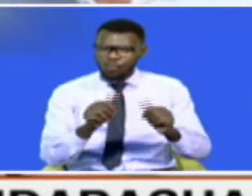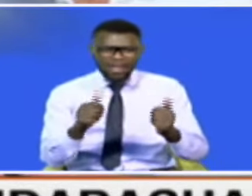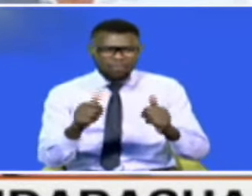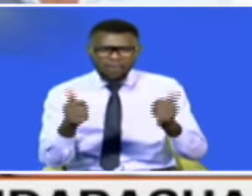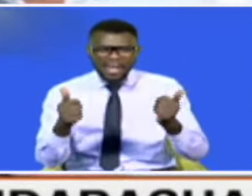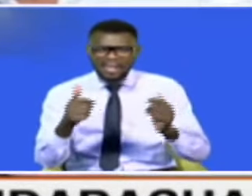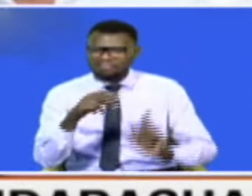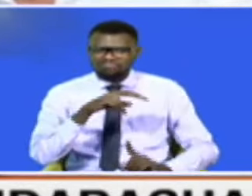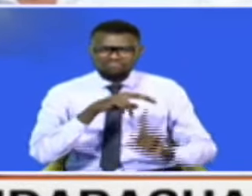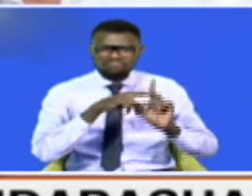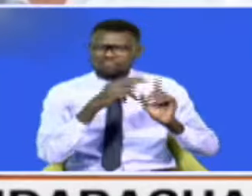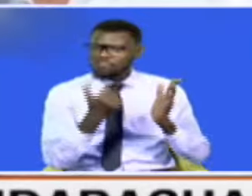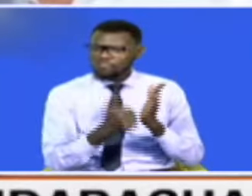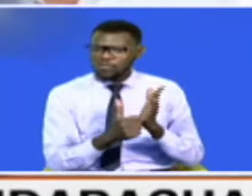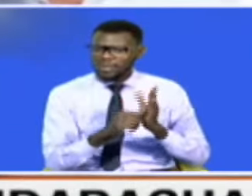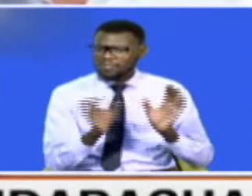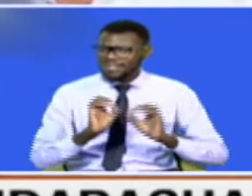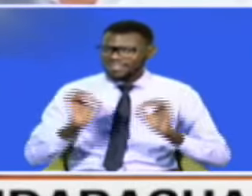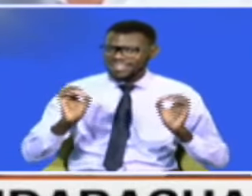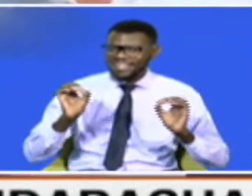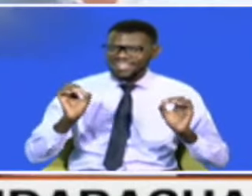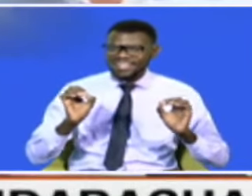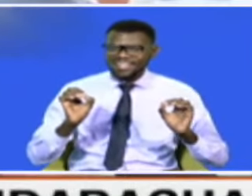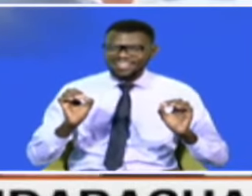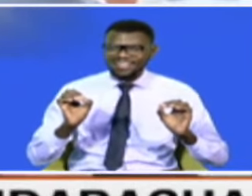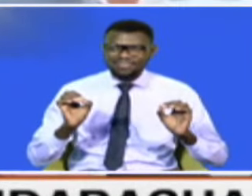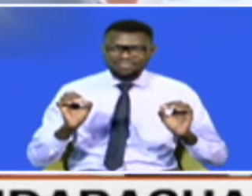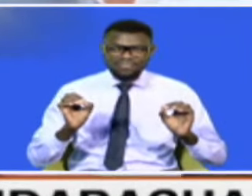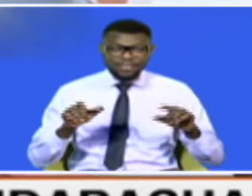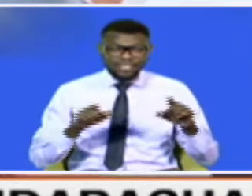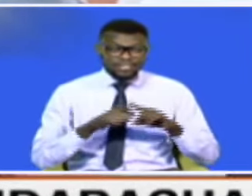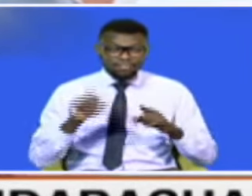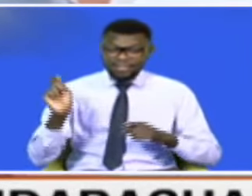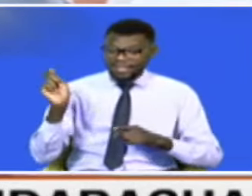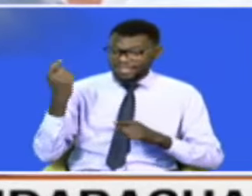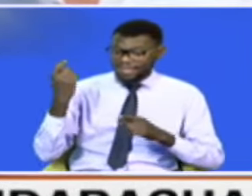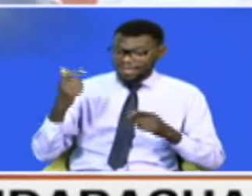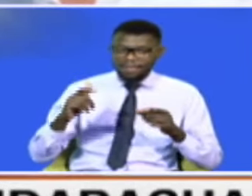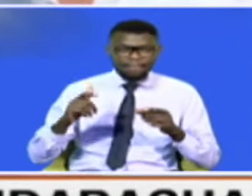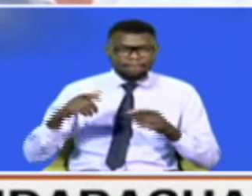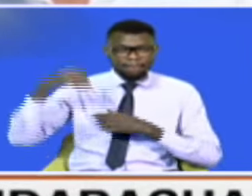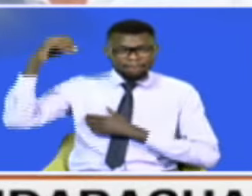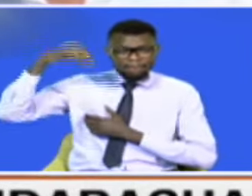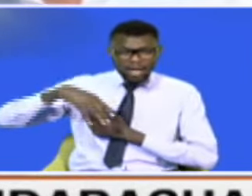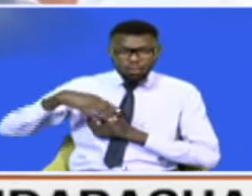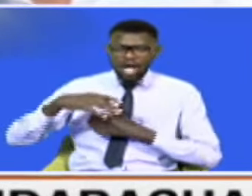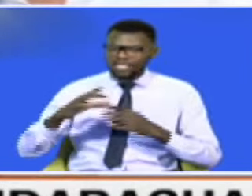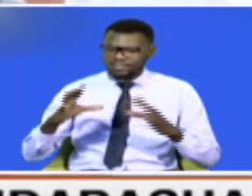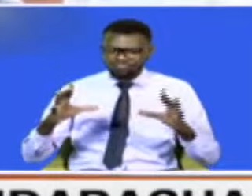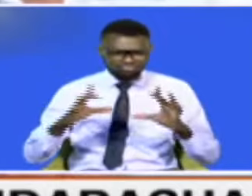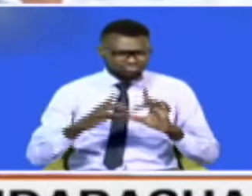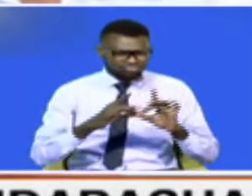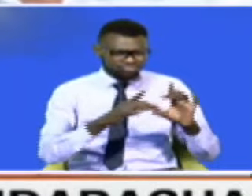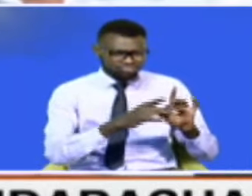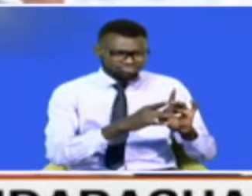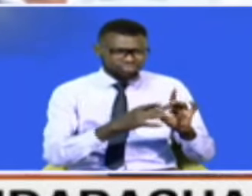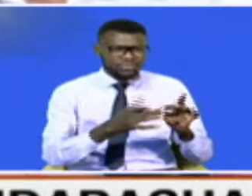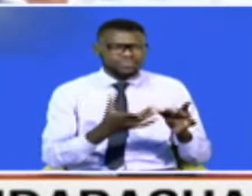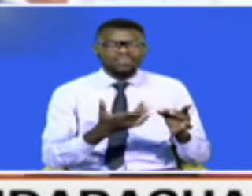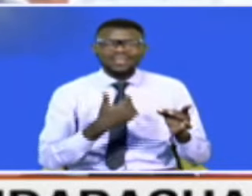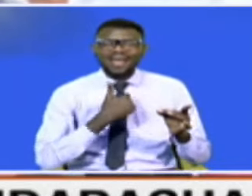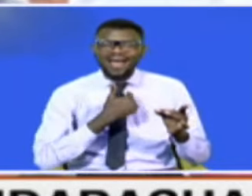reported incidences. All the Kenya Power installations, including the meter, supply